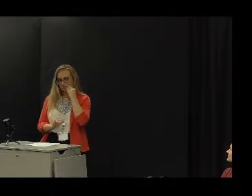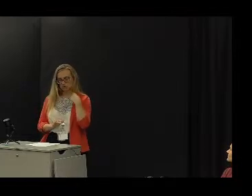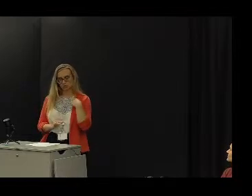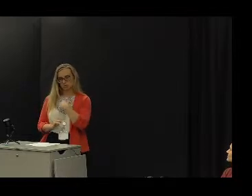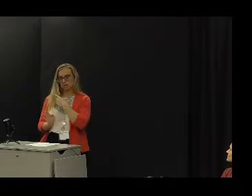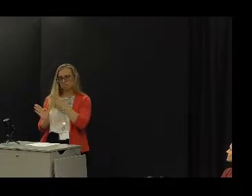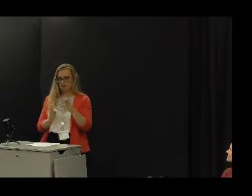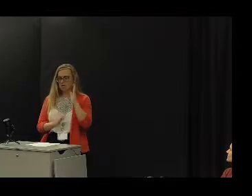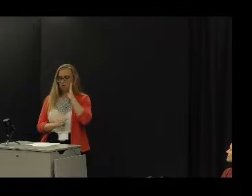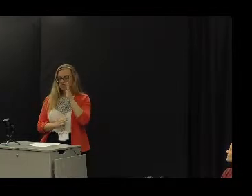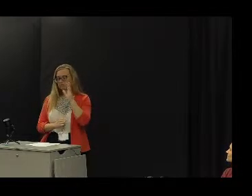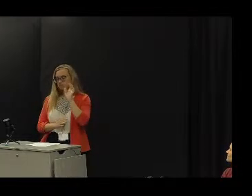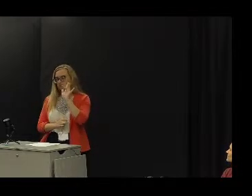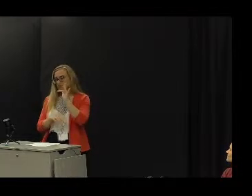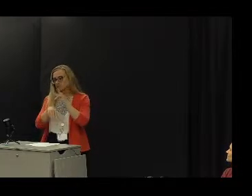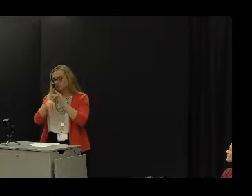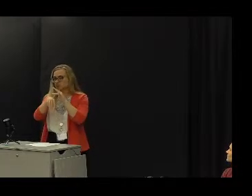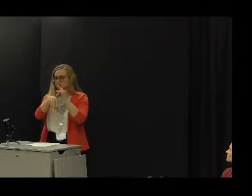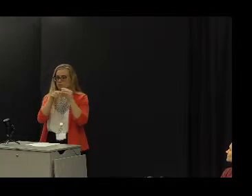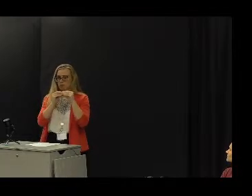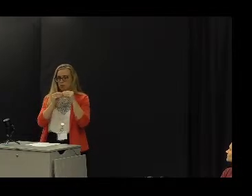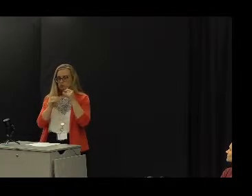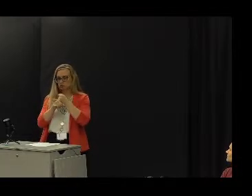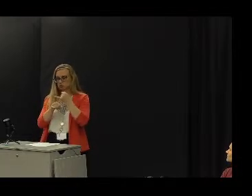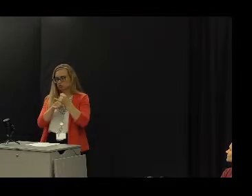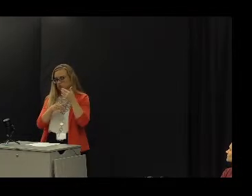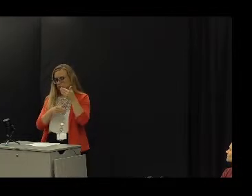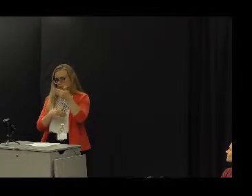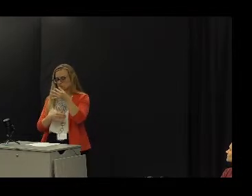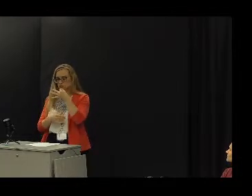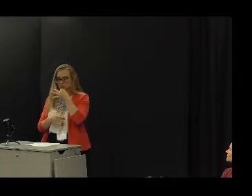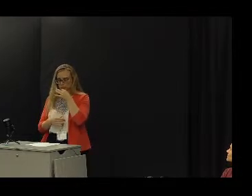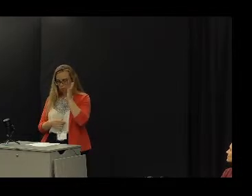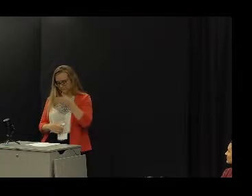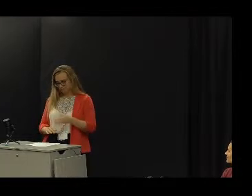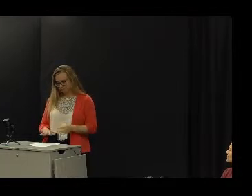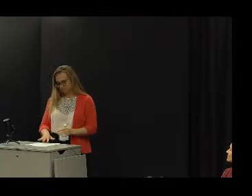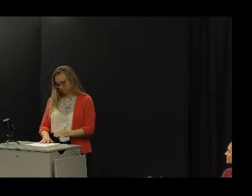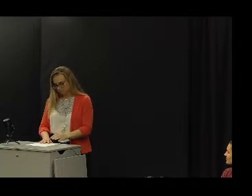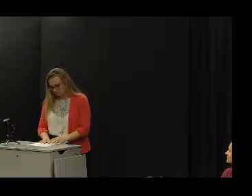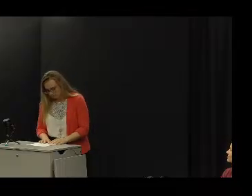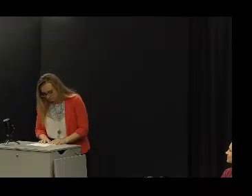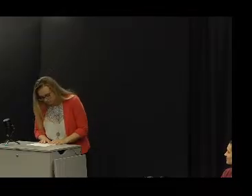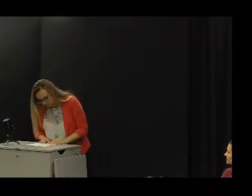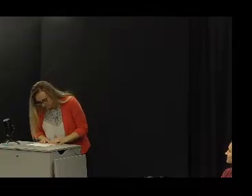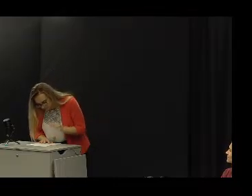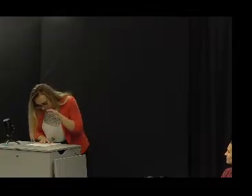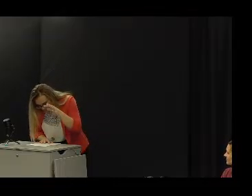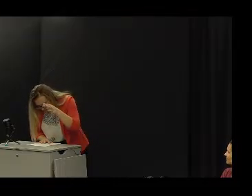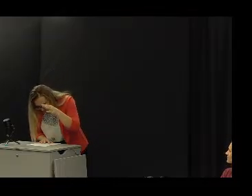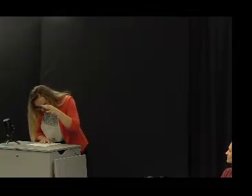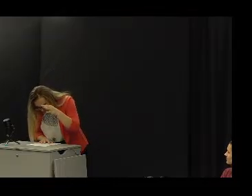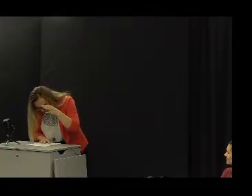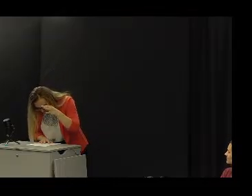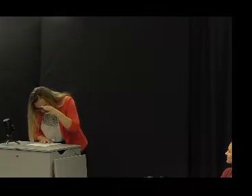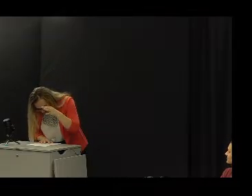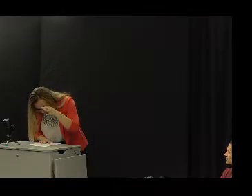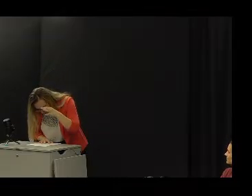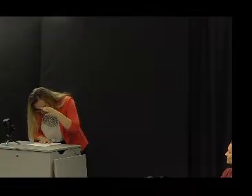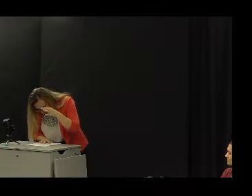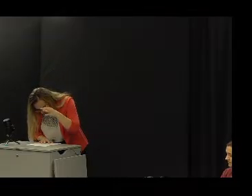had. Wonderful experience for the three of us, and we're hoping that we can visit more deaf and deaf blind schools in the future.